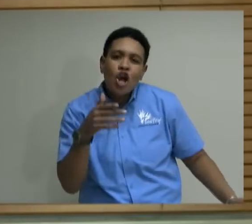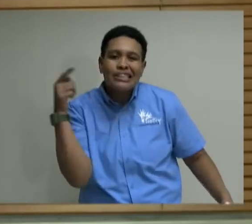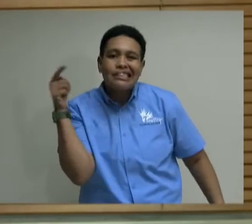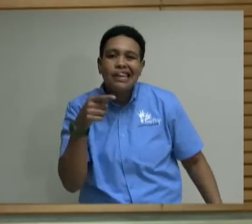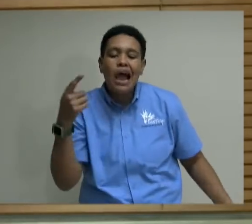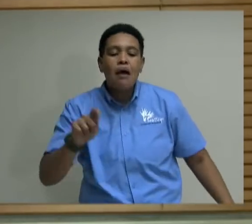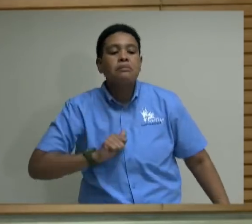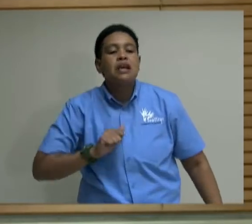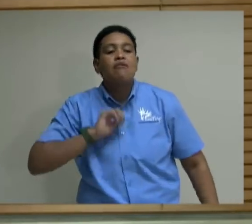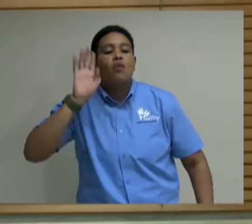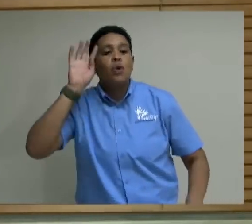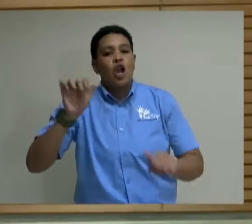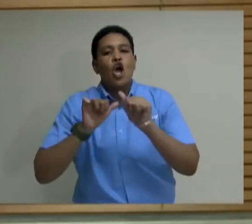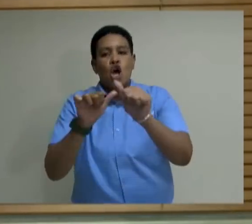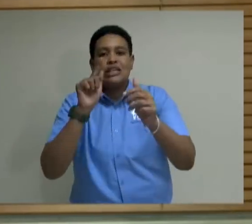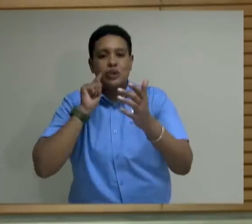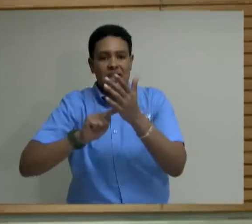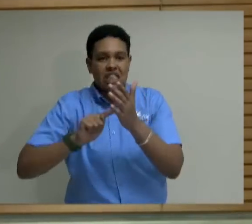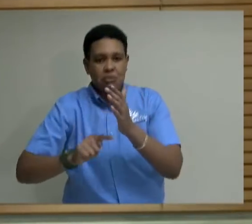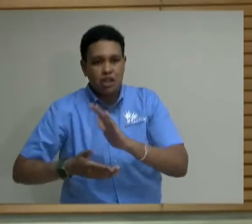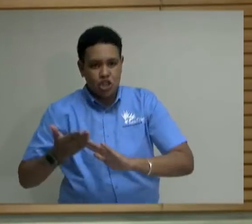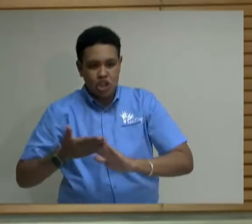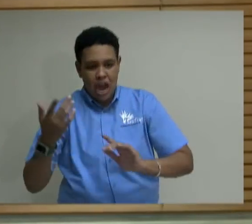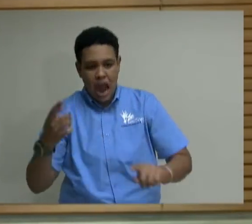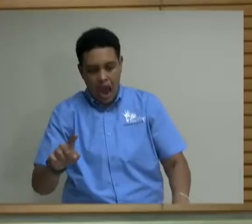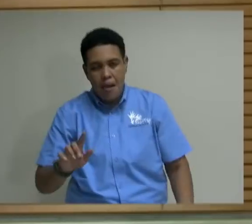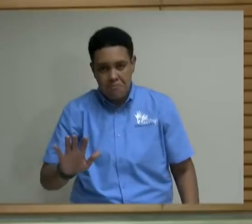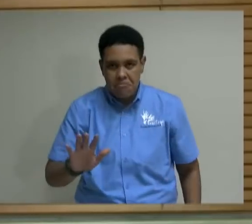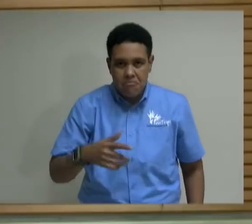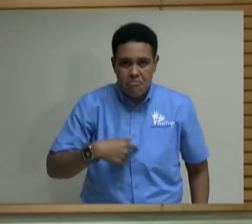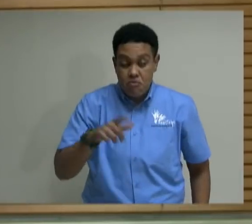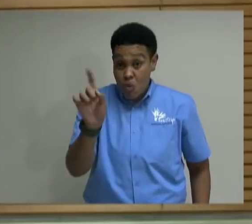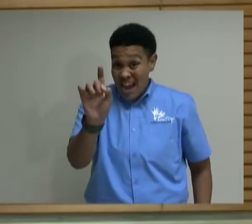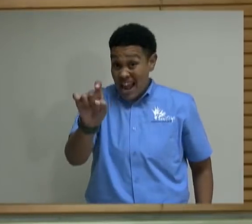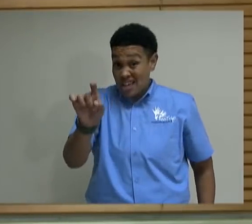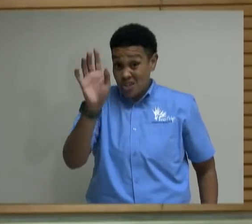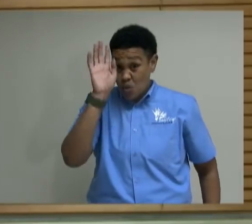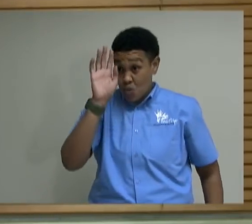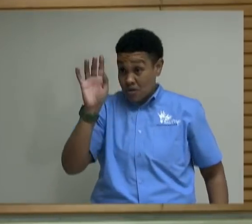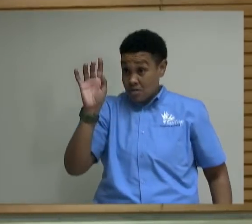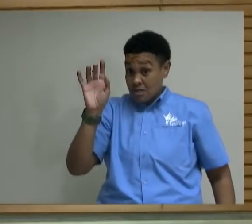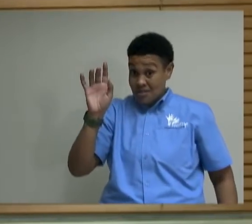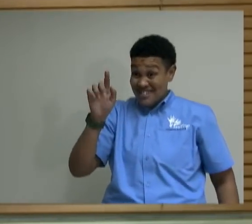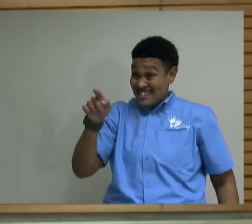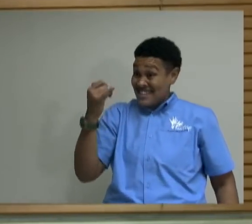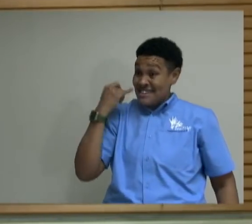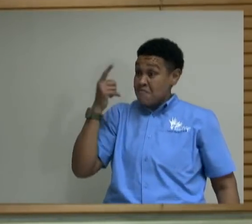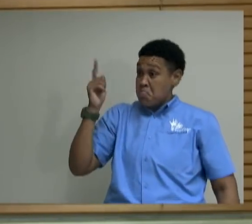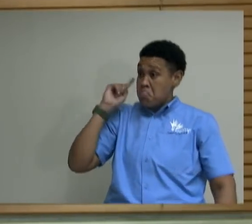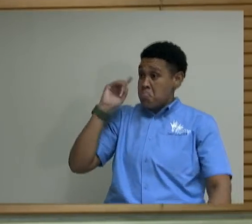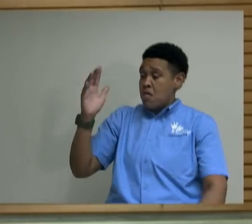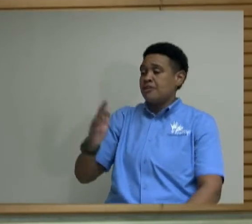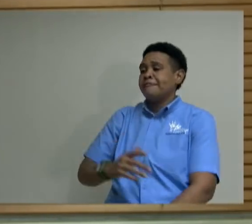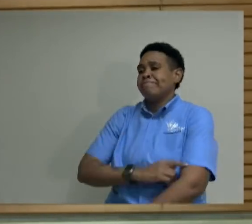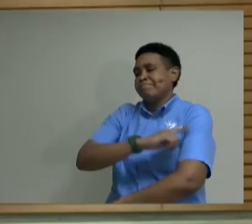we will be continuing the inspections, and where necessary we'll cite persons when they're in breach.